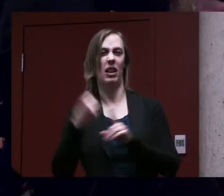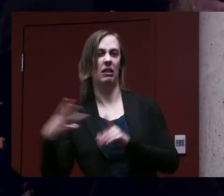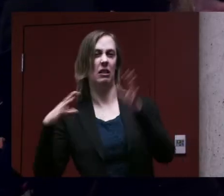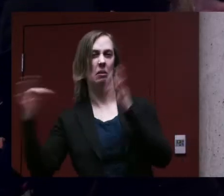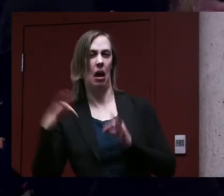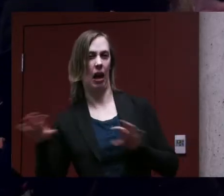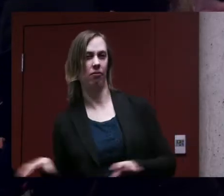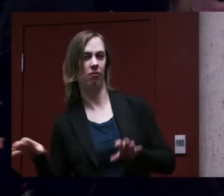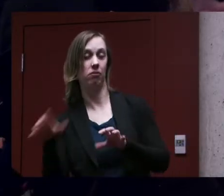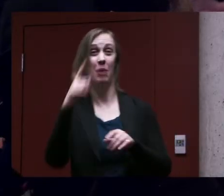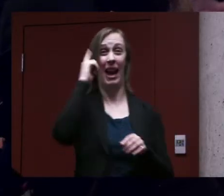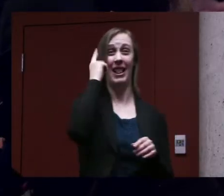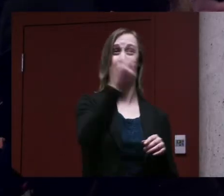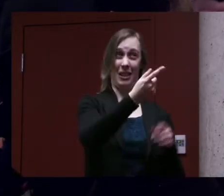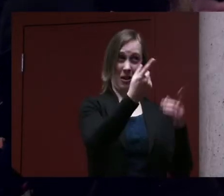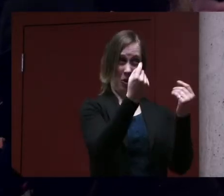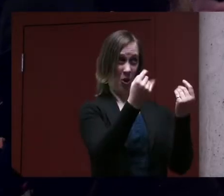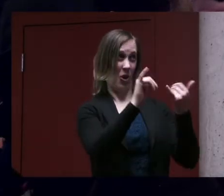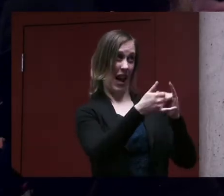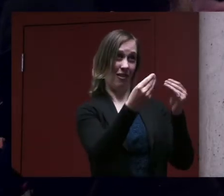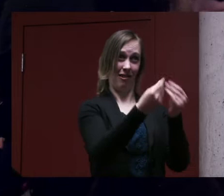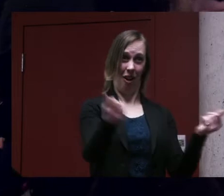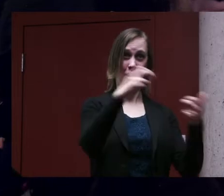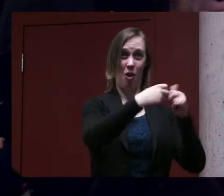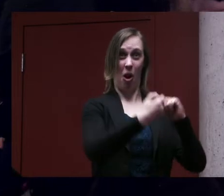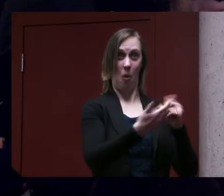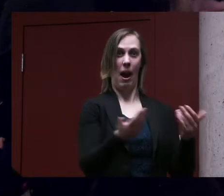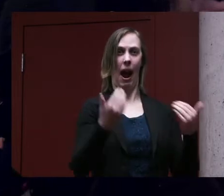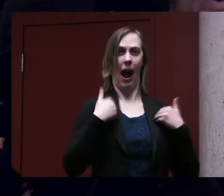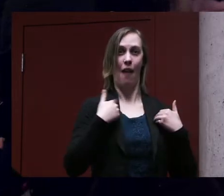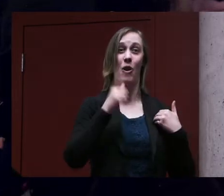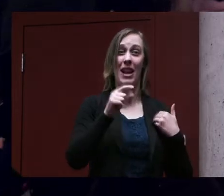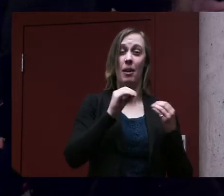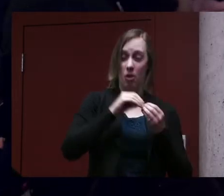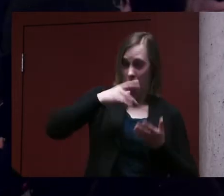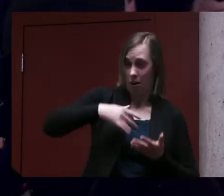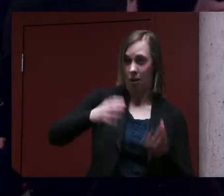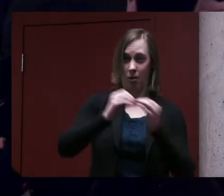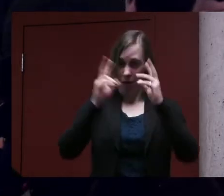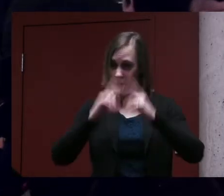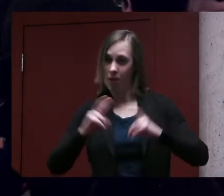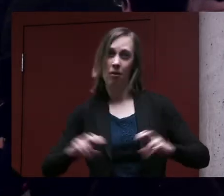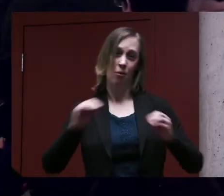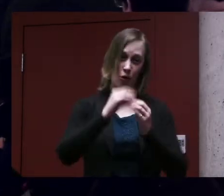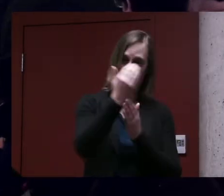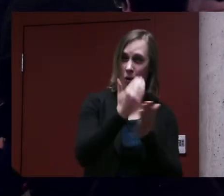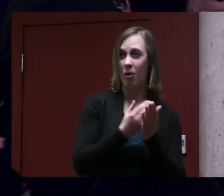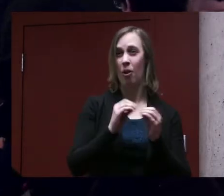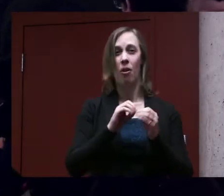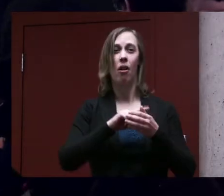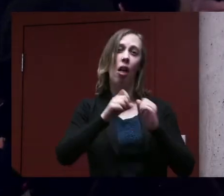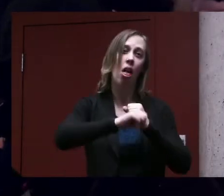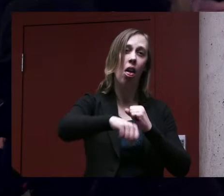the solutions are there. I don't think it's something that needs more reports or more studies or more kind of